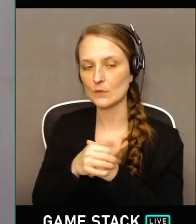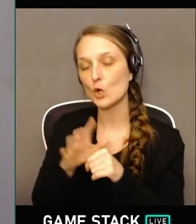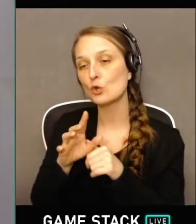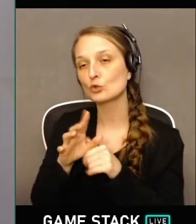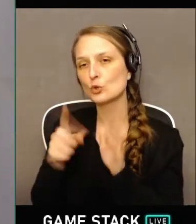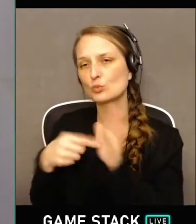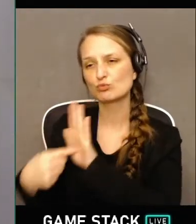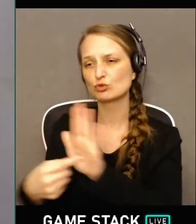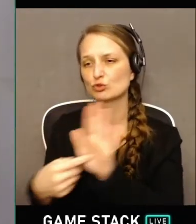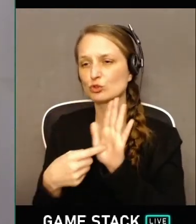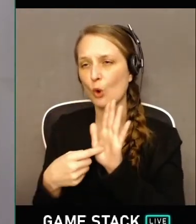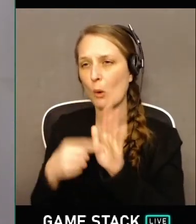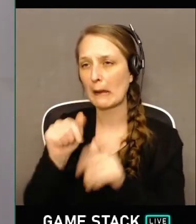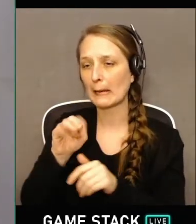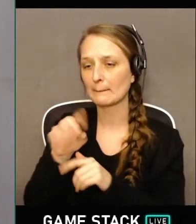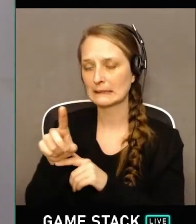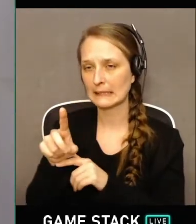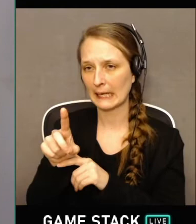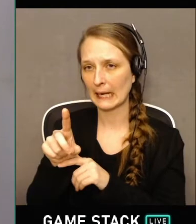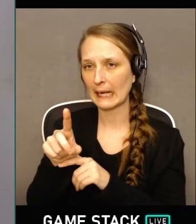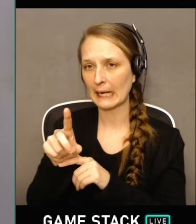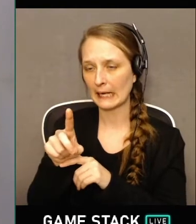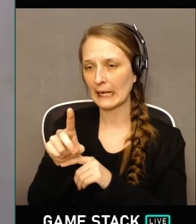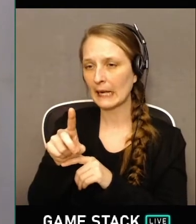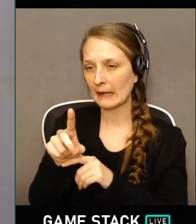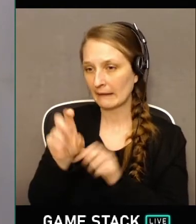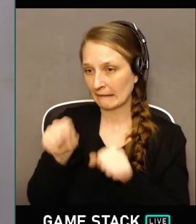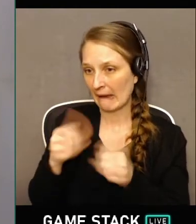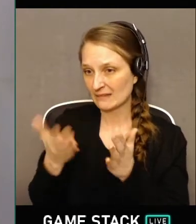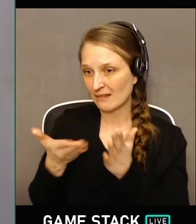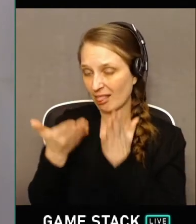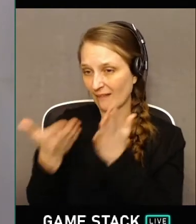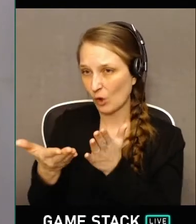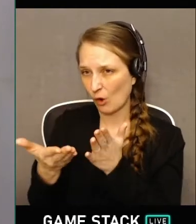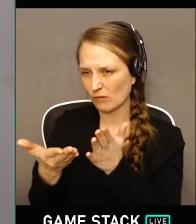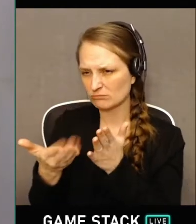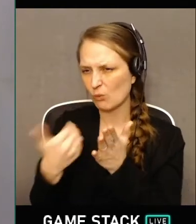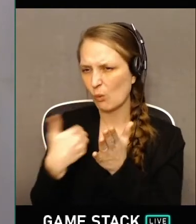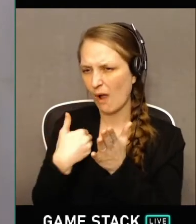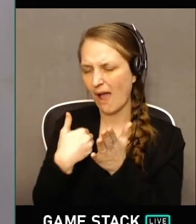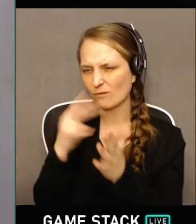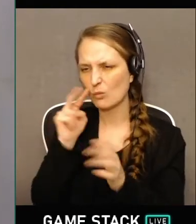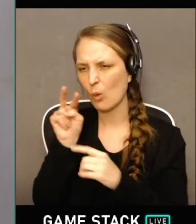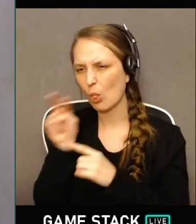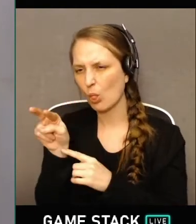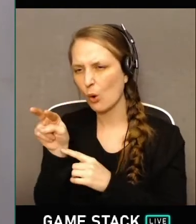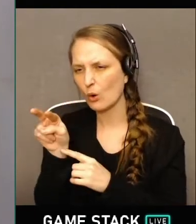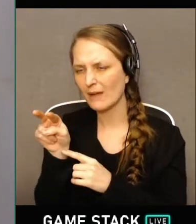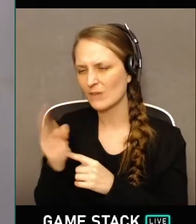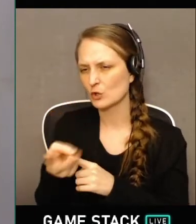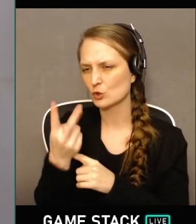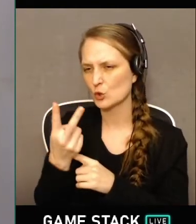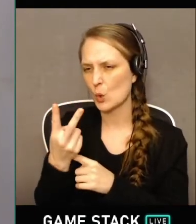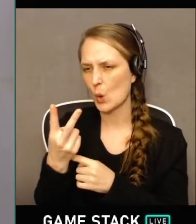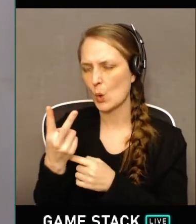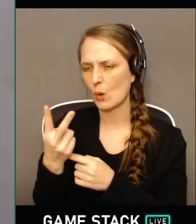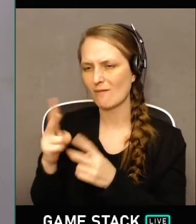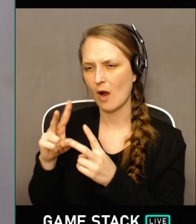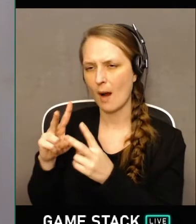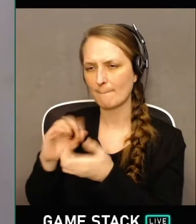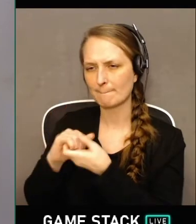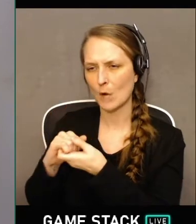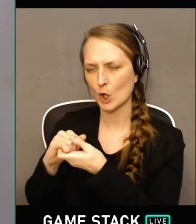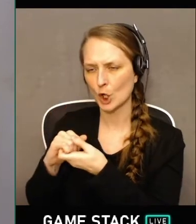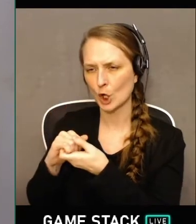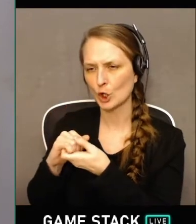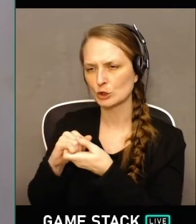what AMD RDNA2 architecture can deliver, let's have a quick look at two of our partnered DX12 Ultimate